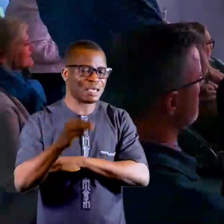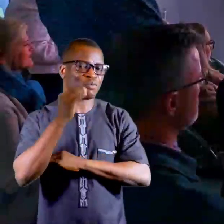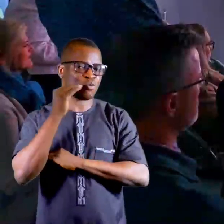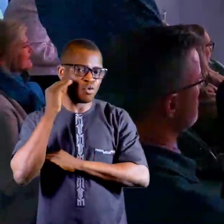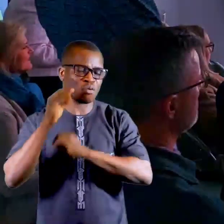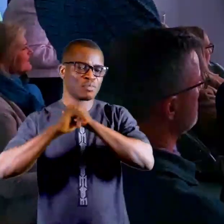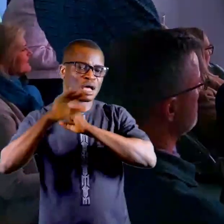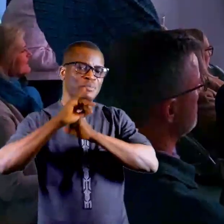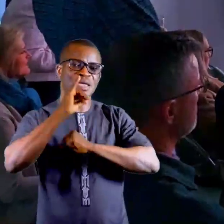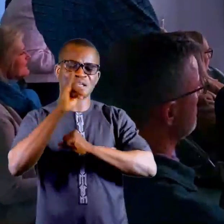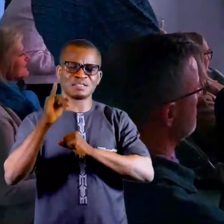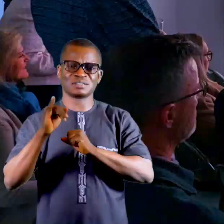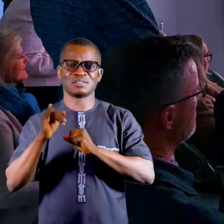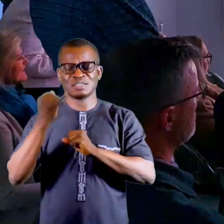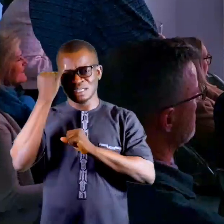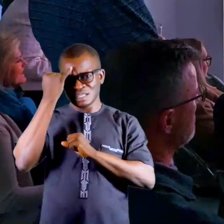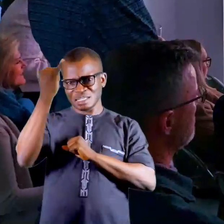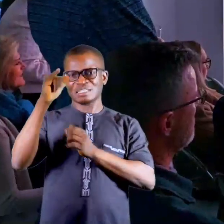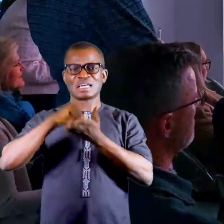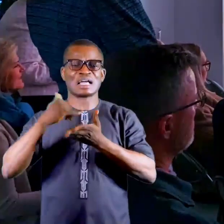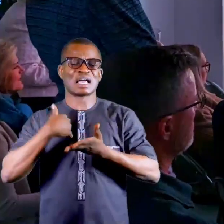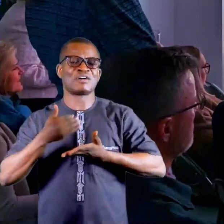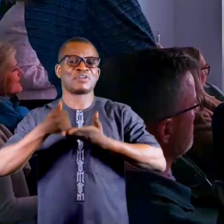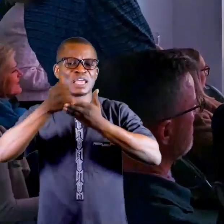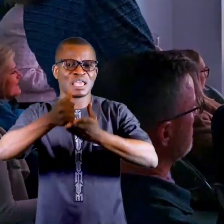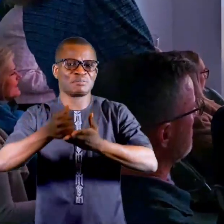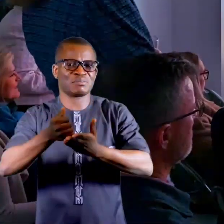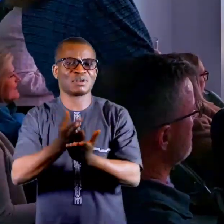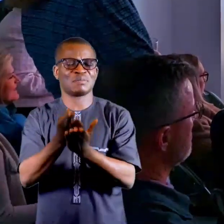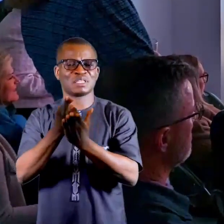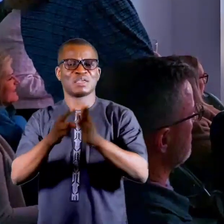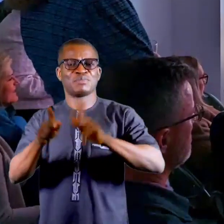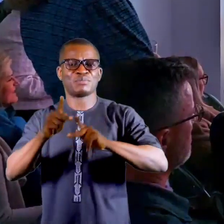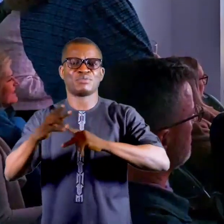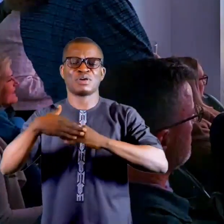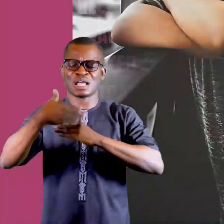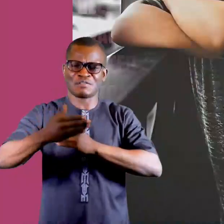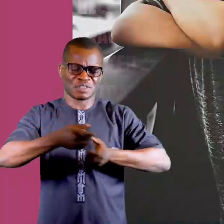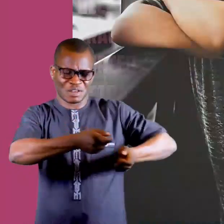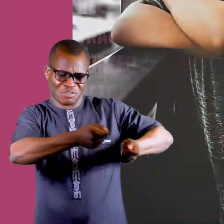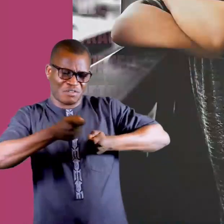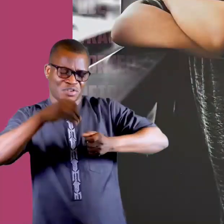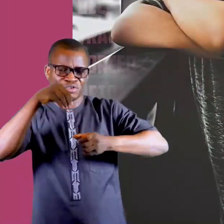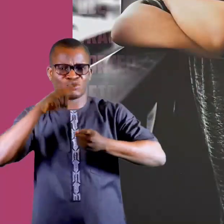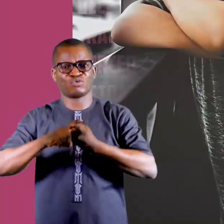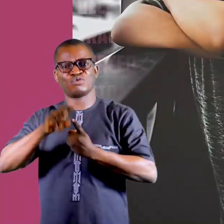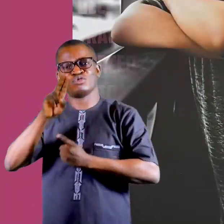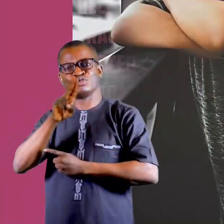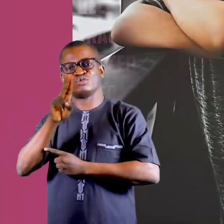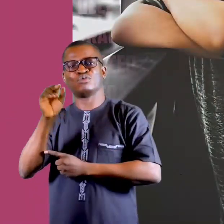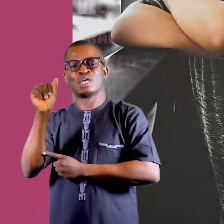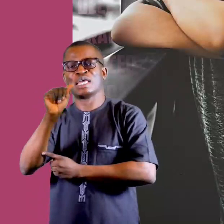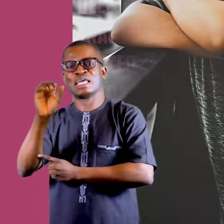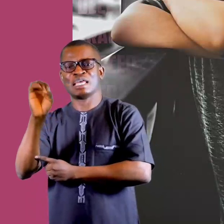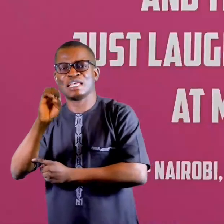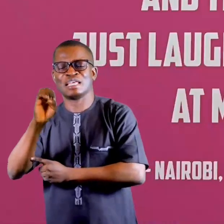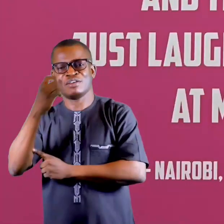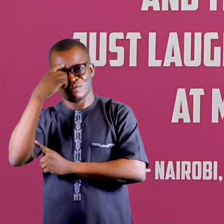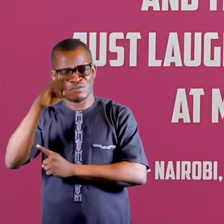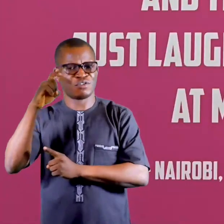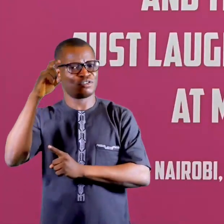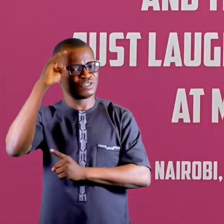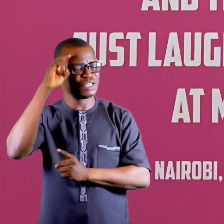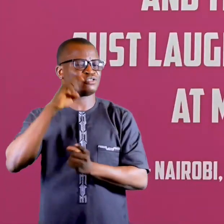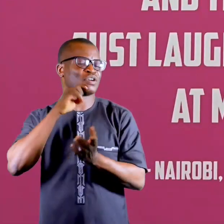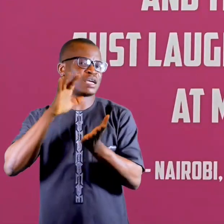Send Them Home campaign is an initiative that helps rescue and repatriate African women trafficked to the United Arab Emirates for